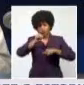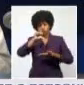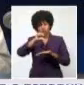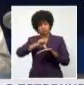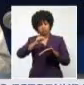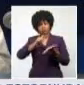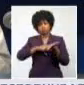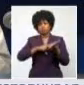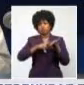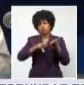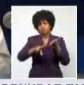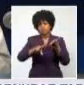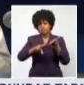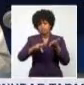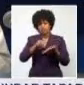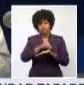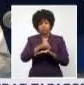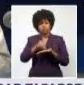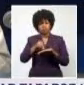in Havana,